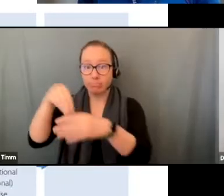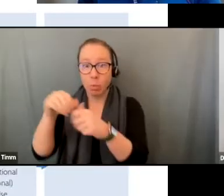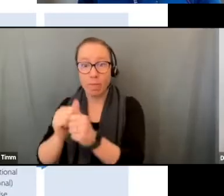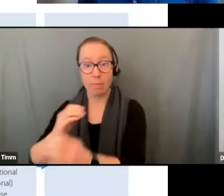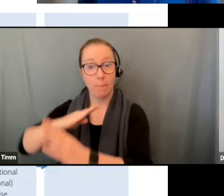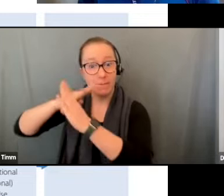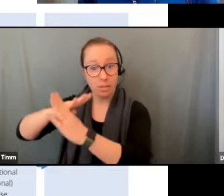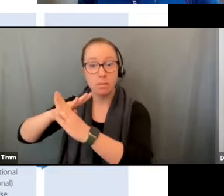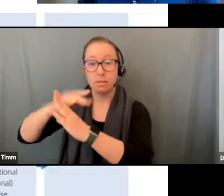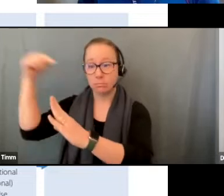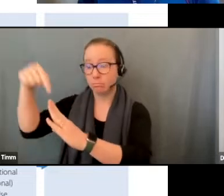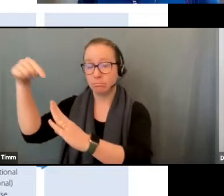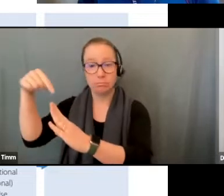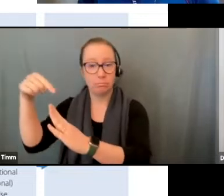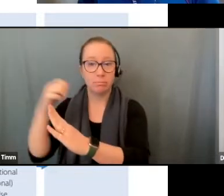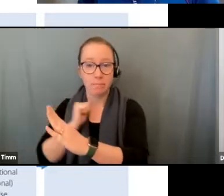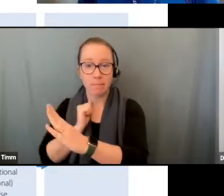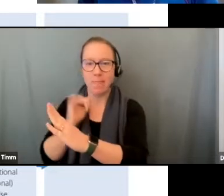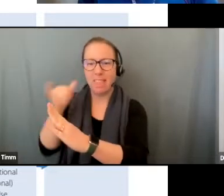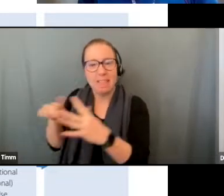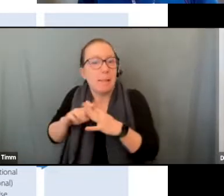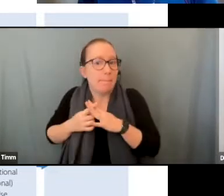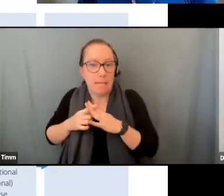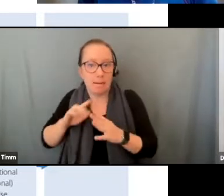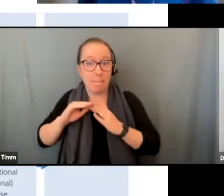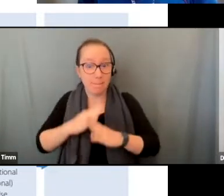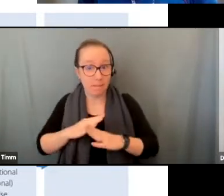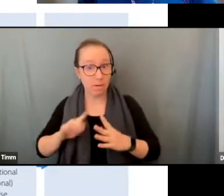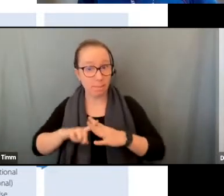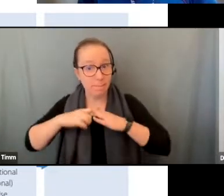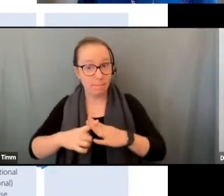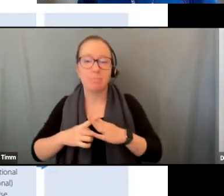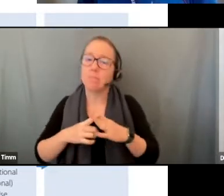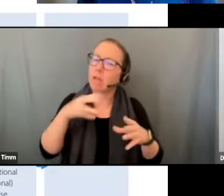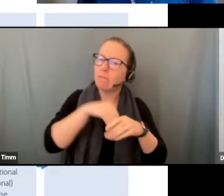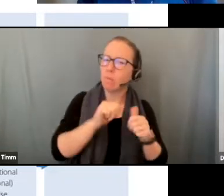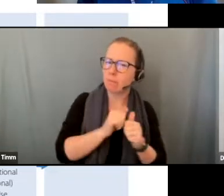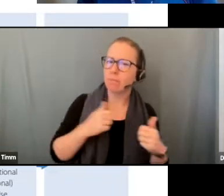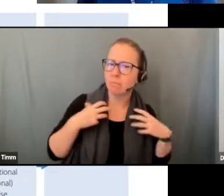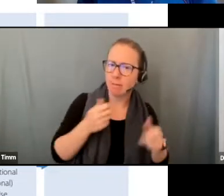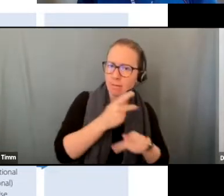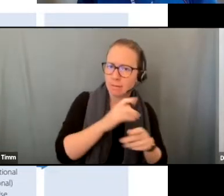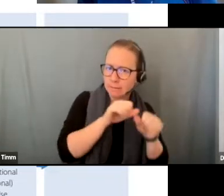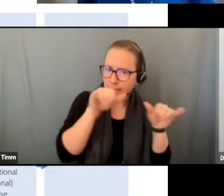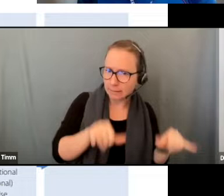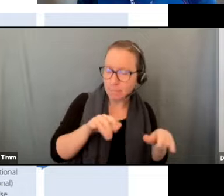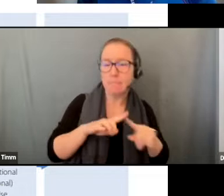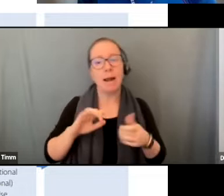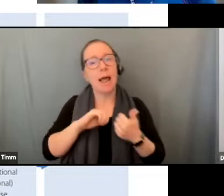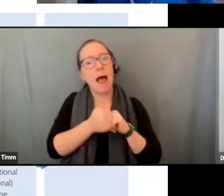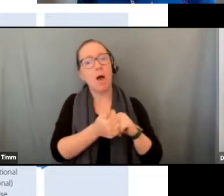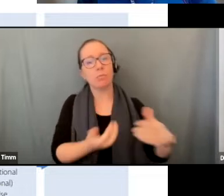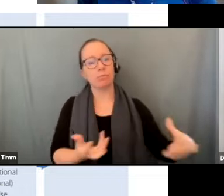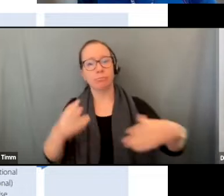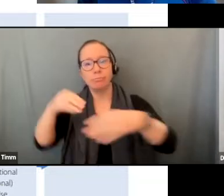about prevention as a beginning, as part of the healthcare system. How we integrate this work into